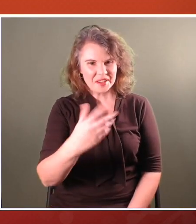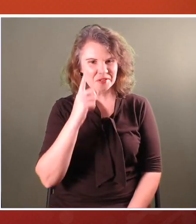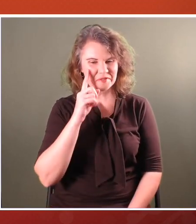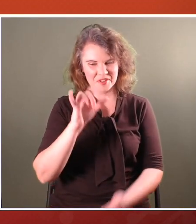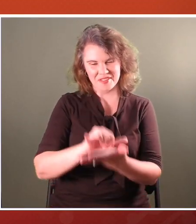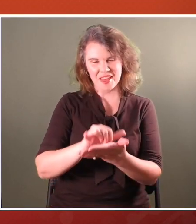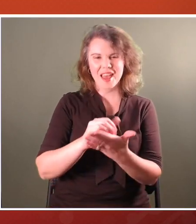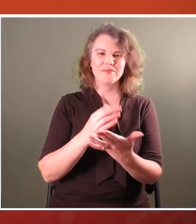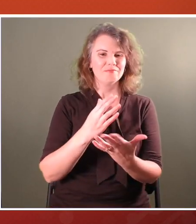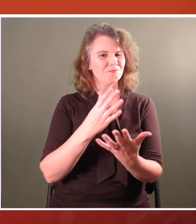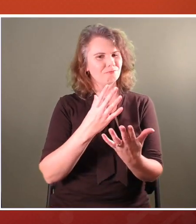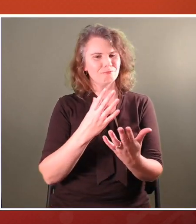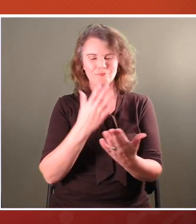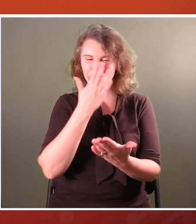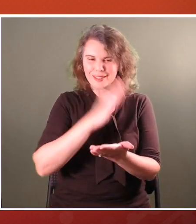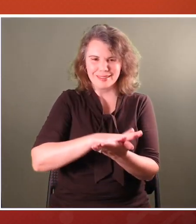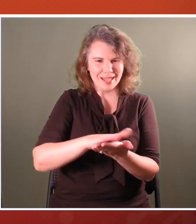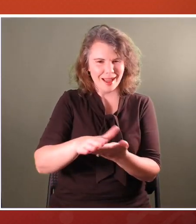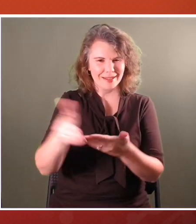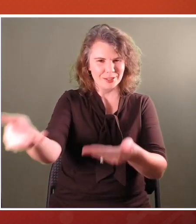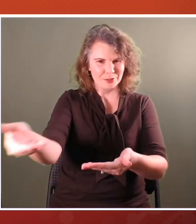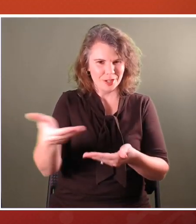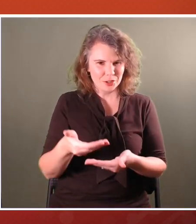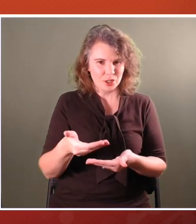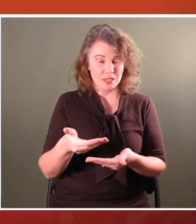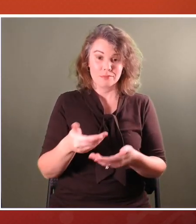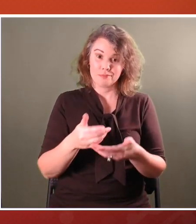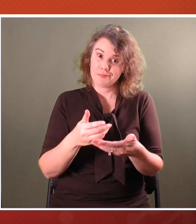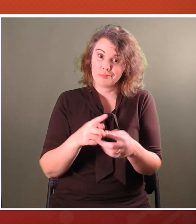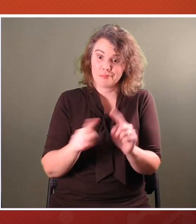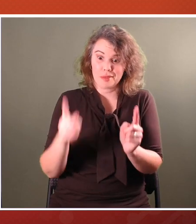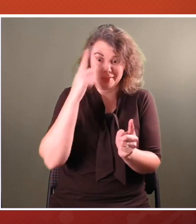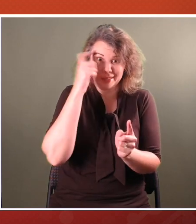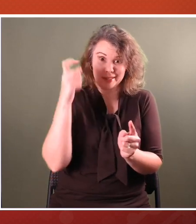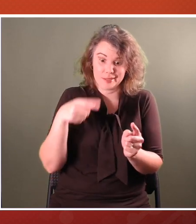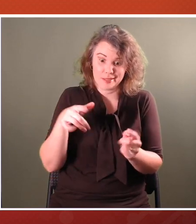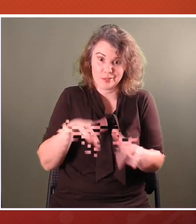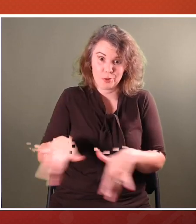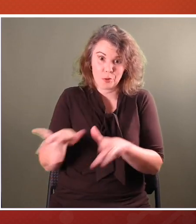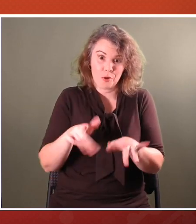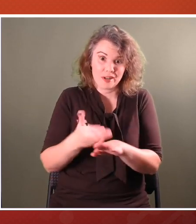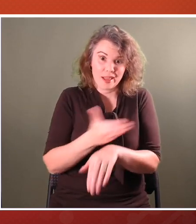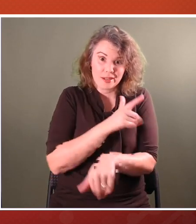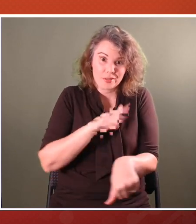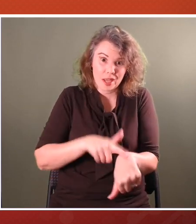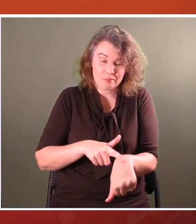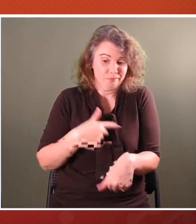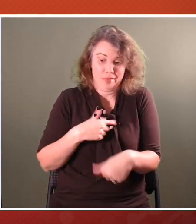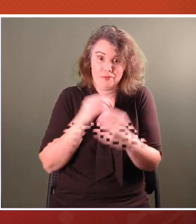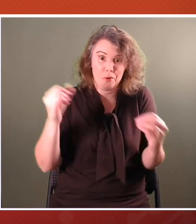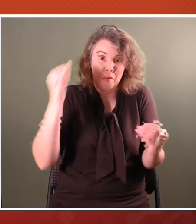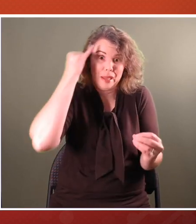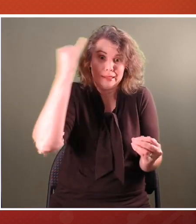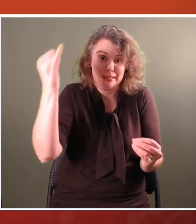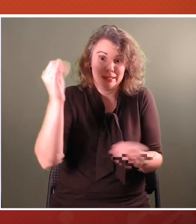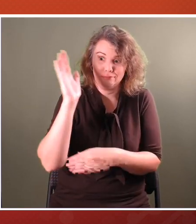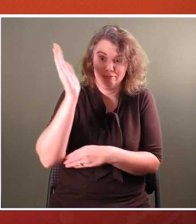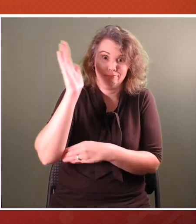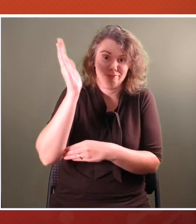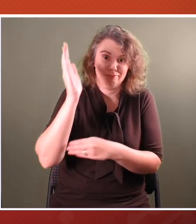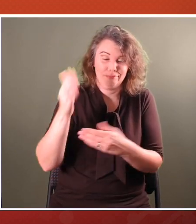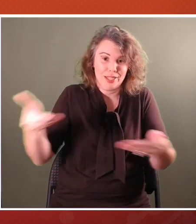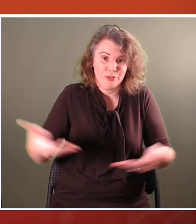Thanks very much for that kind introduction. But since this is a pre-recorded talk, I have no idea what was said.